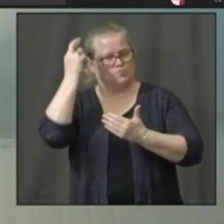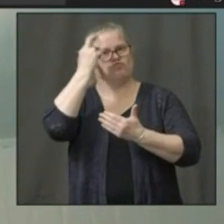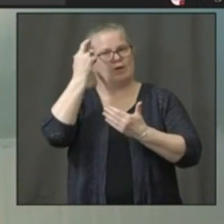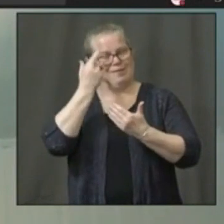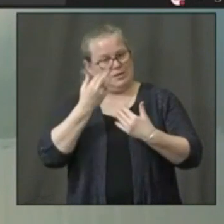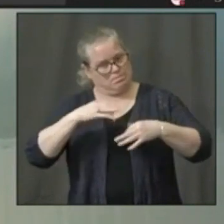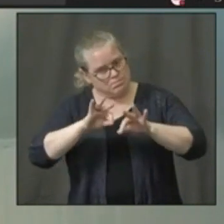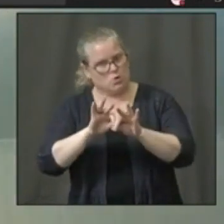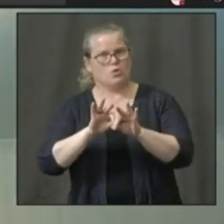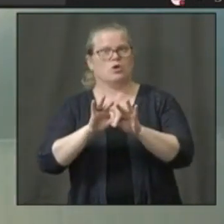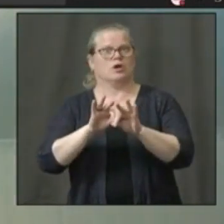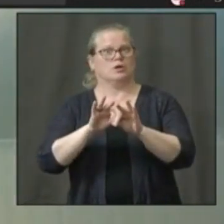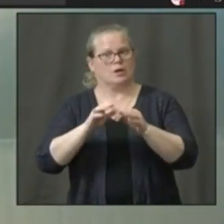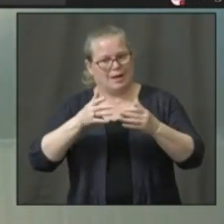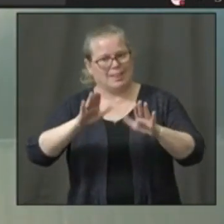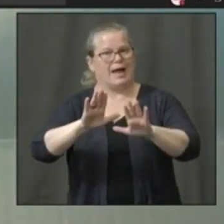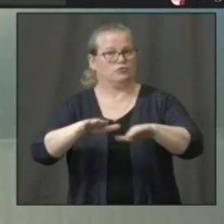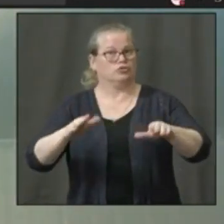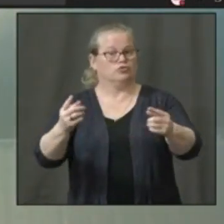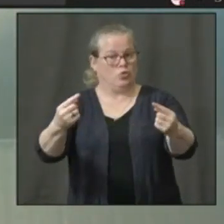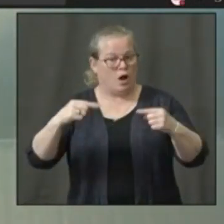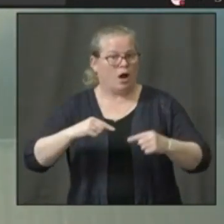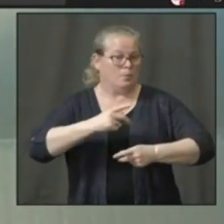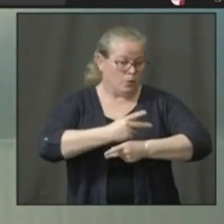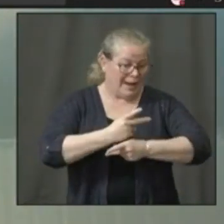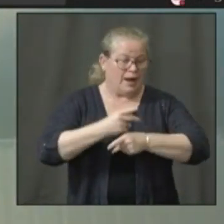are to their families, as I said.